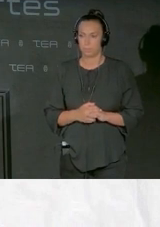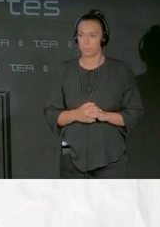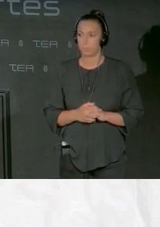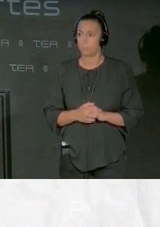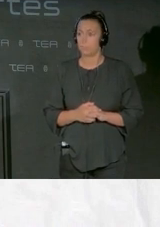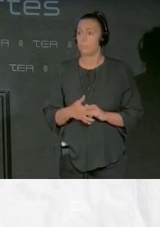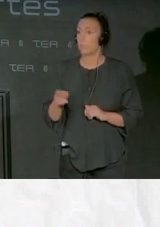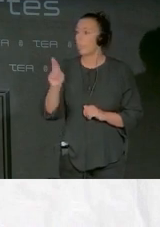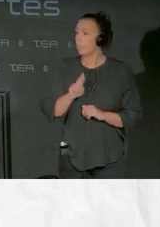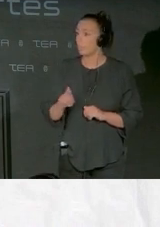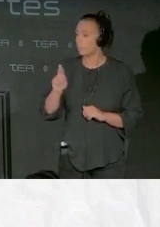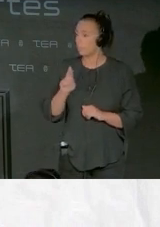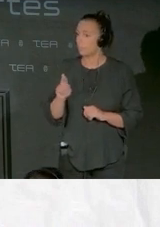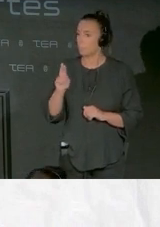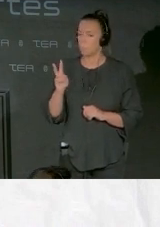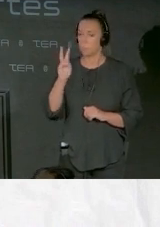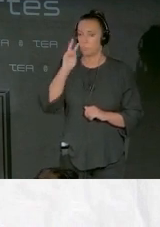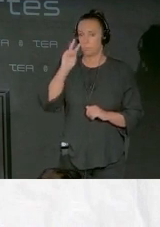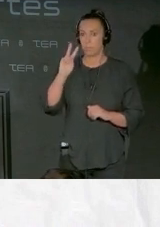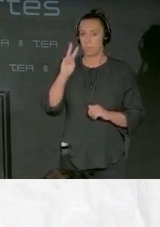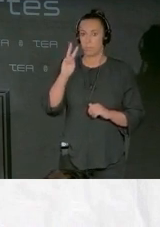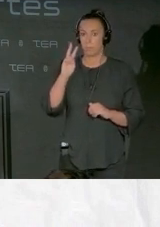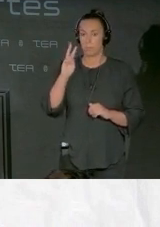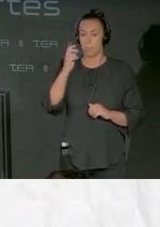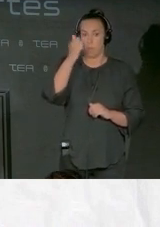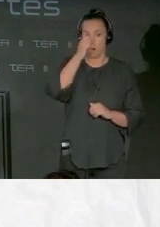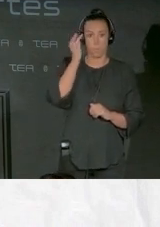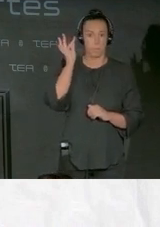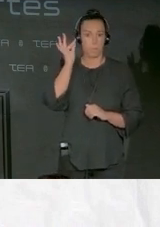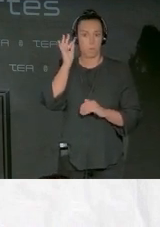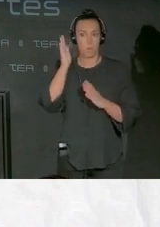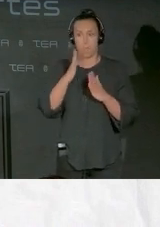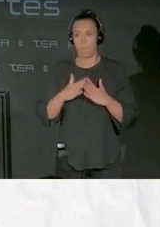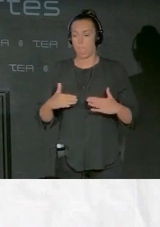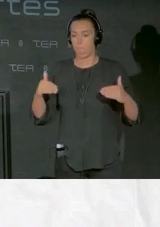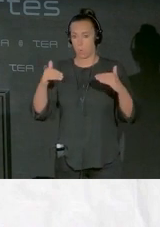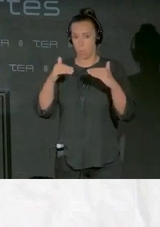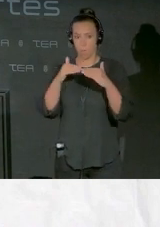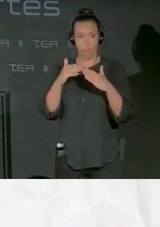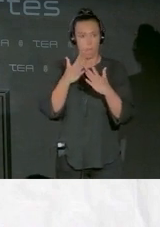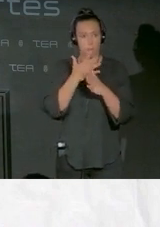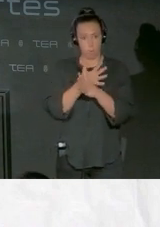games. Second thing is that we are looking at